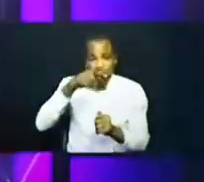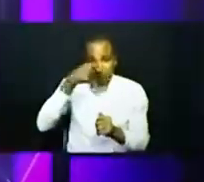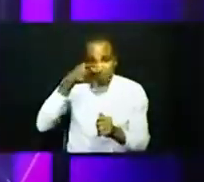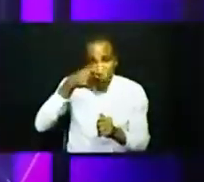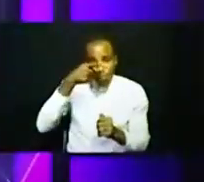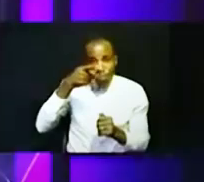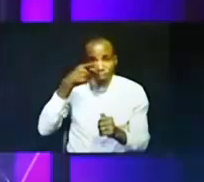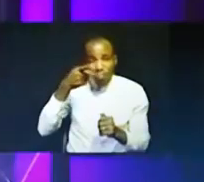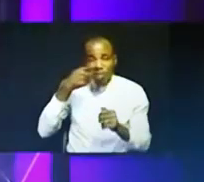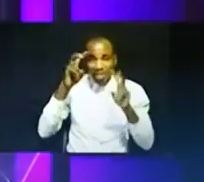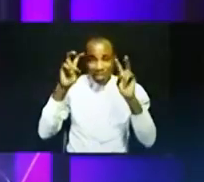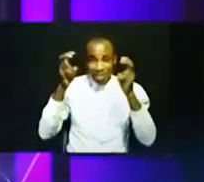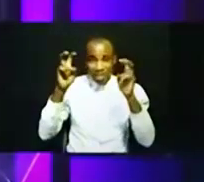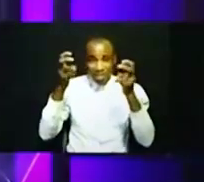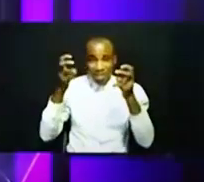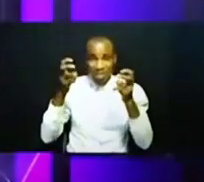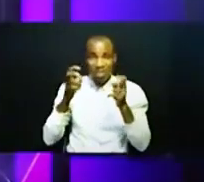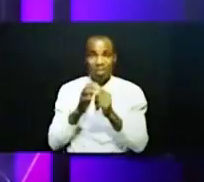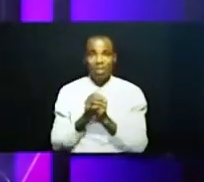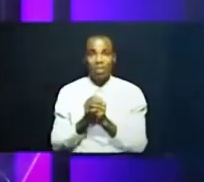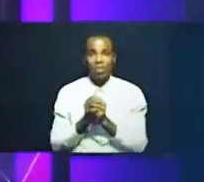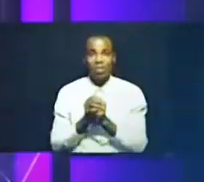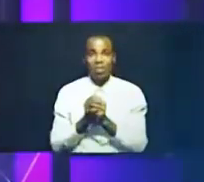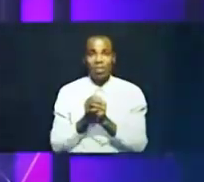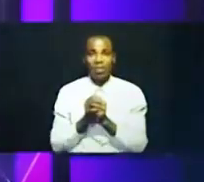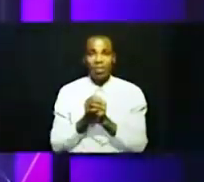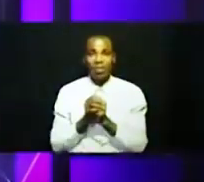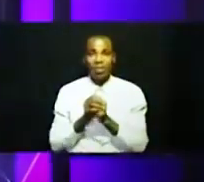test is Acts chapter 1,